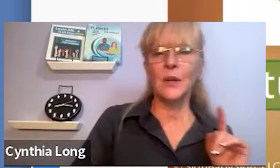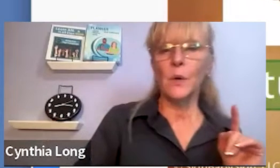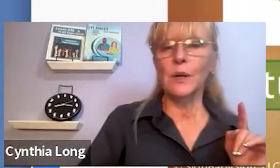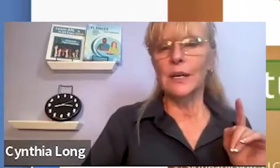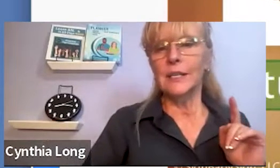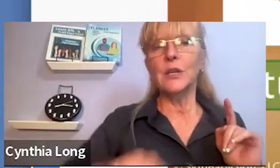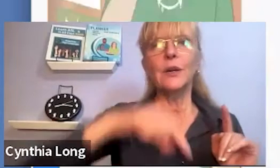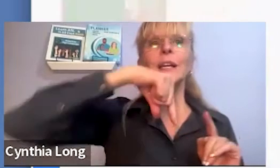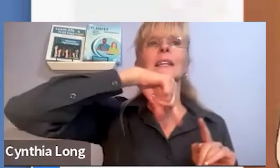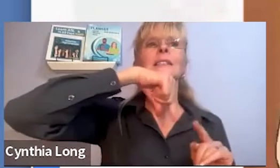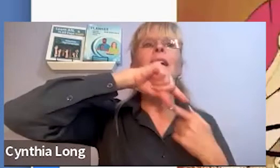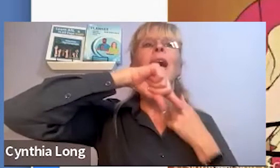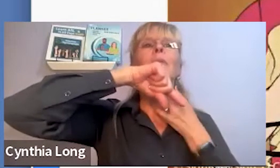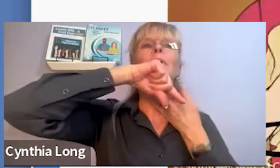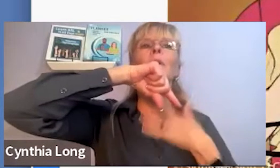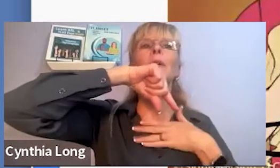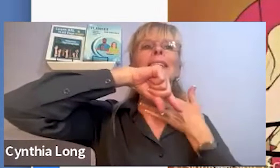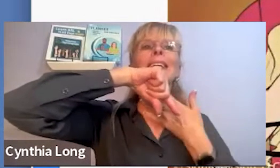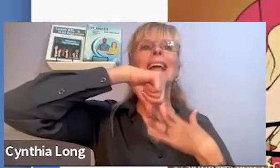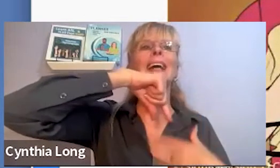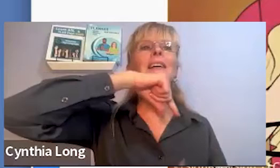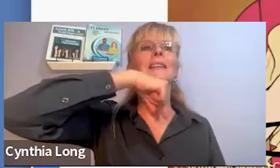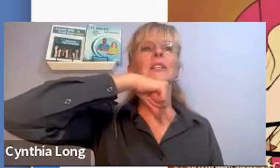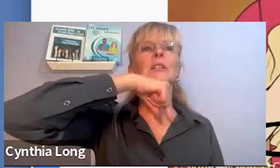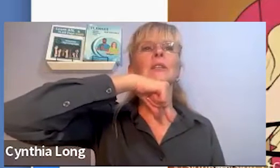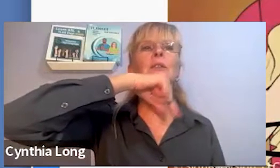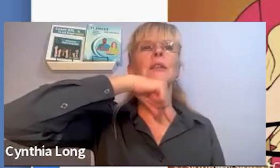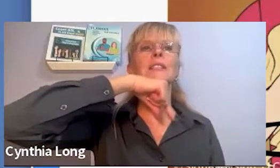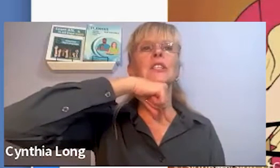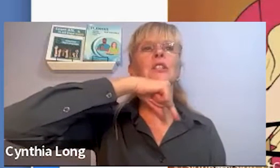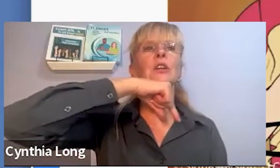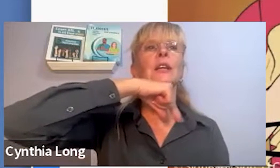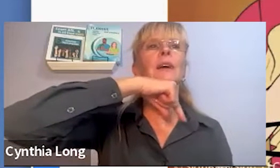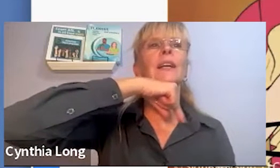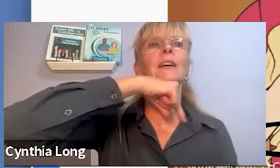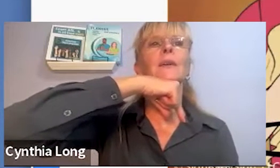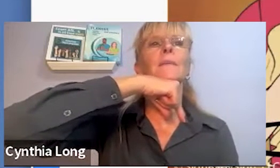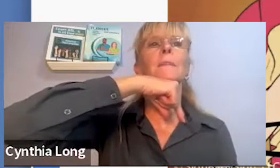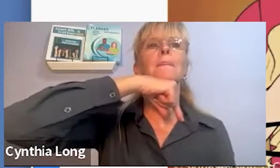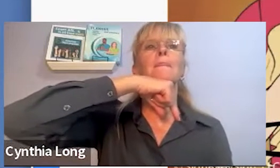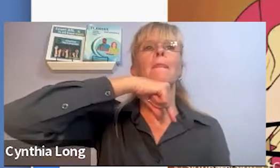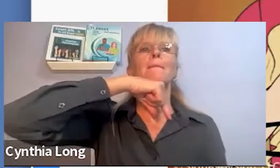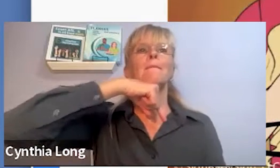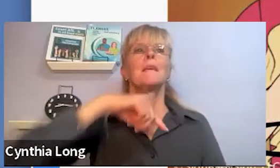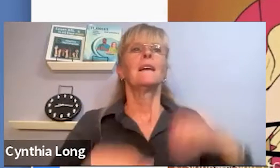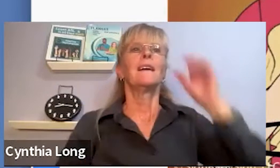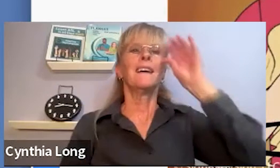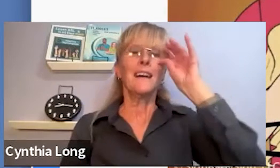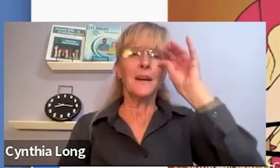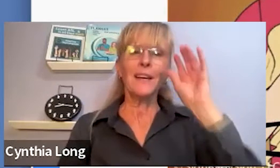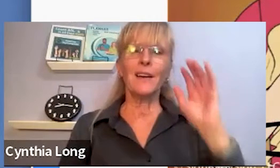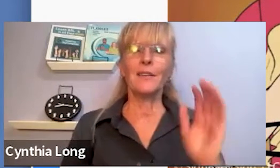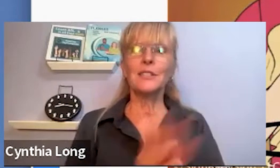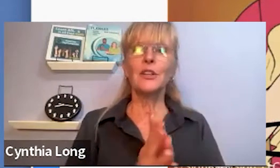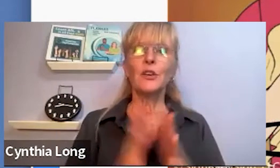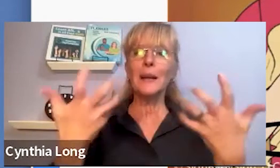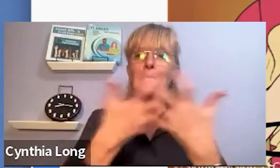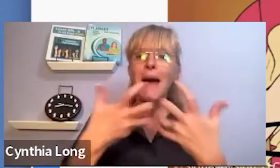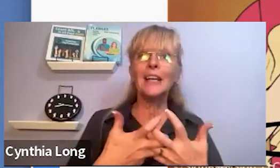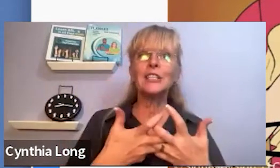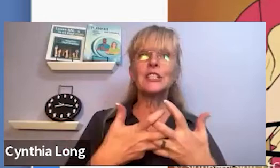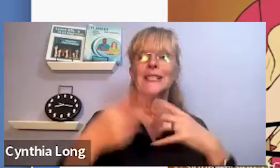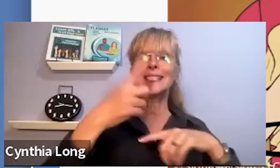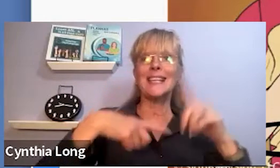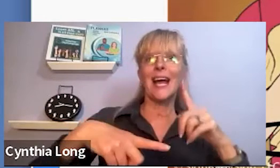So let's go on. Turkey is the gobble on the neck, so that's the turkey right here. All right, here we go. So you're